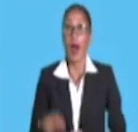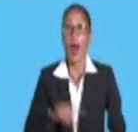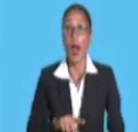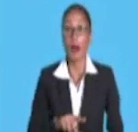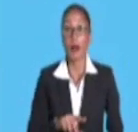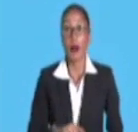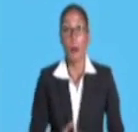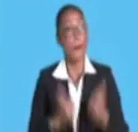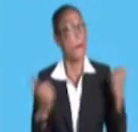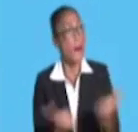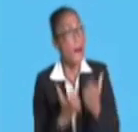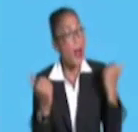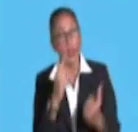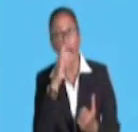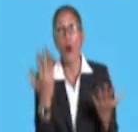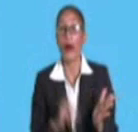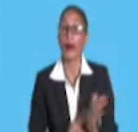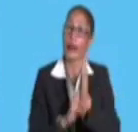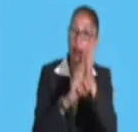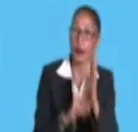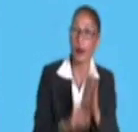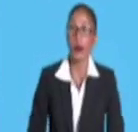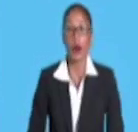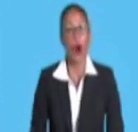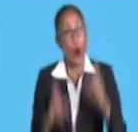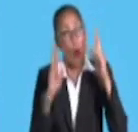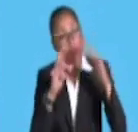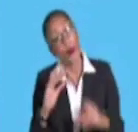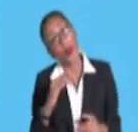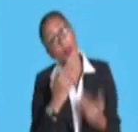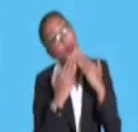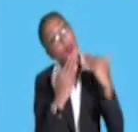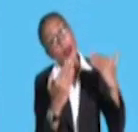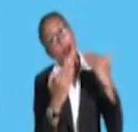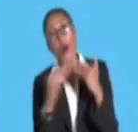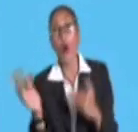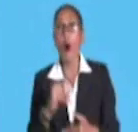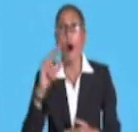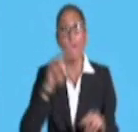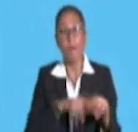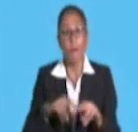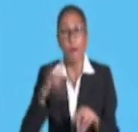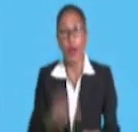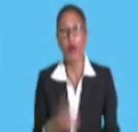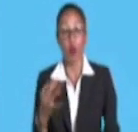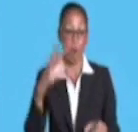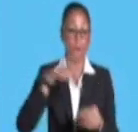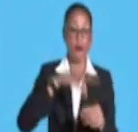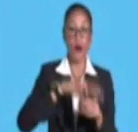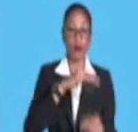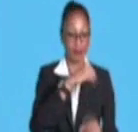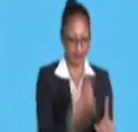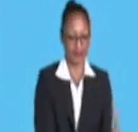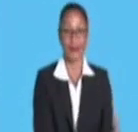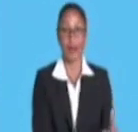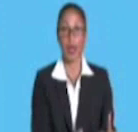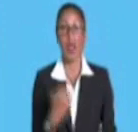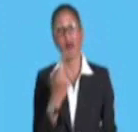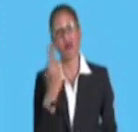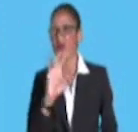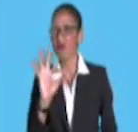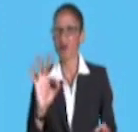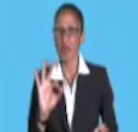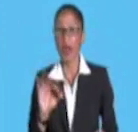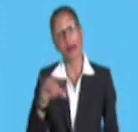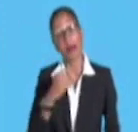and Kanta of Malolo Nandi. I wish to thank all those Fijians who voted for me, and to those who did not, may